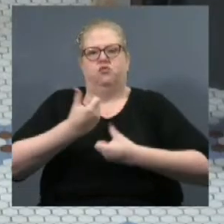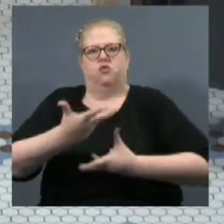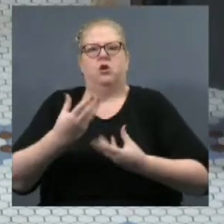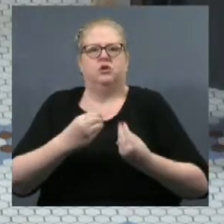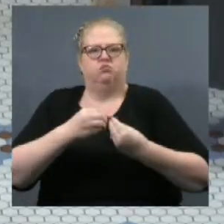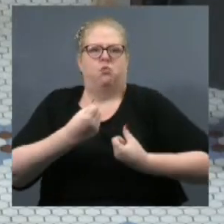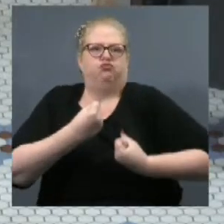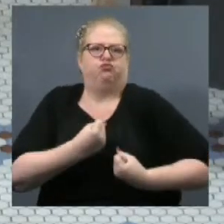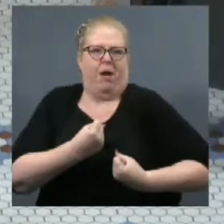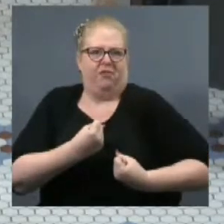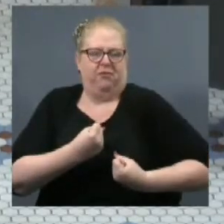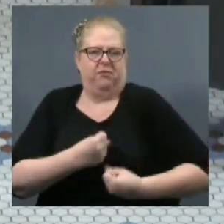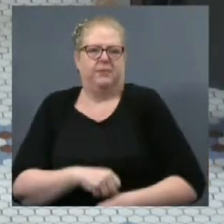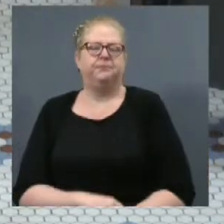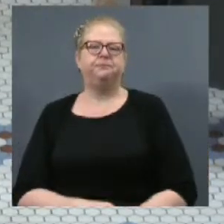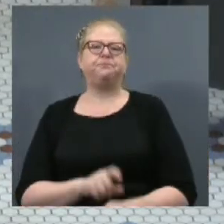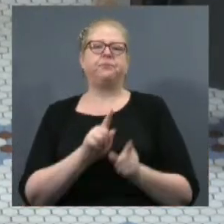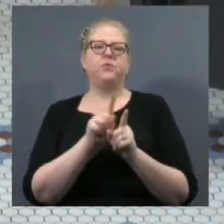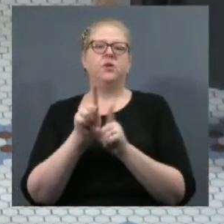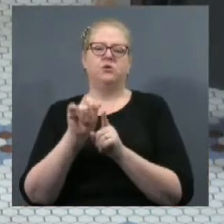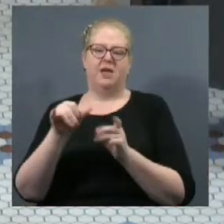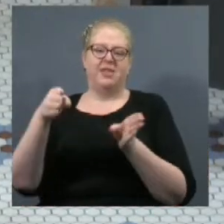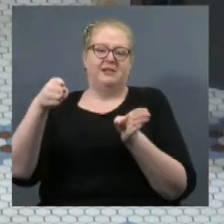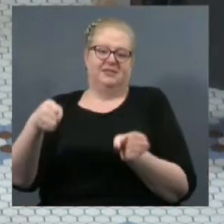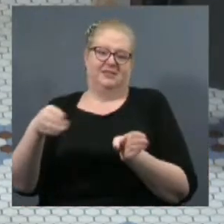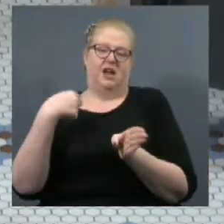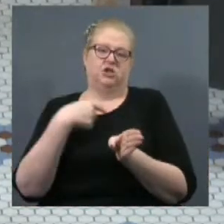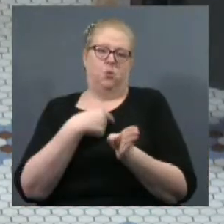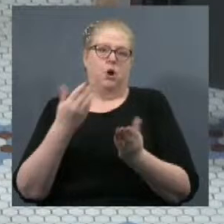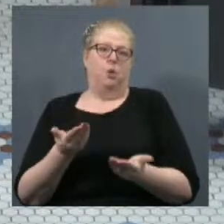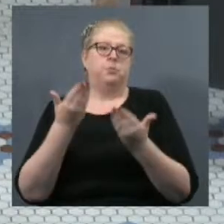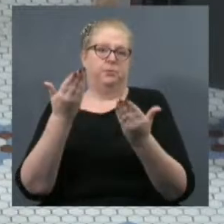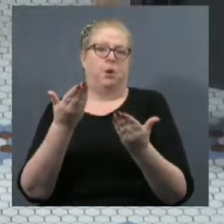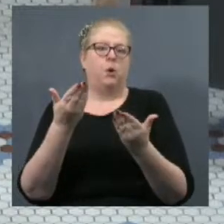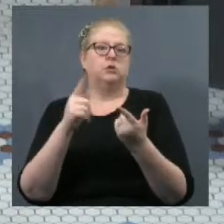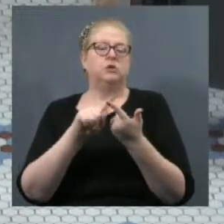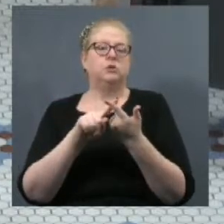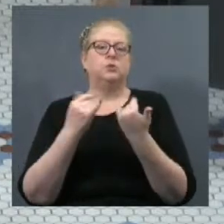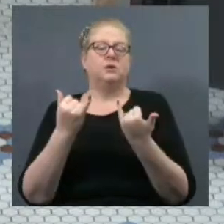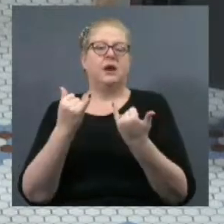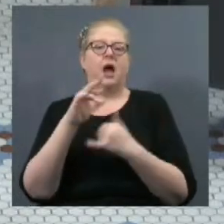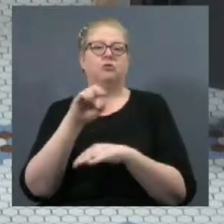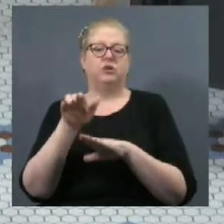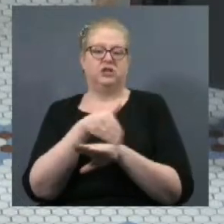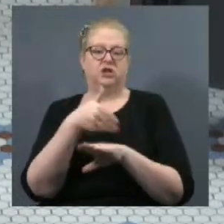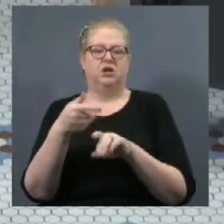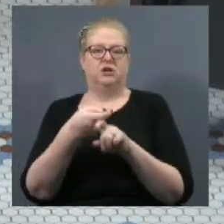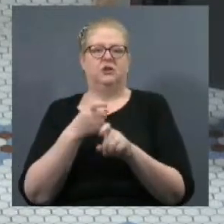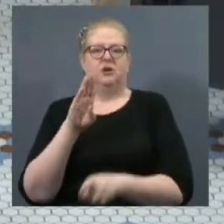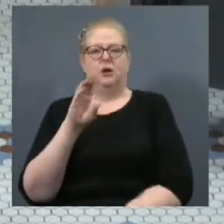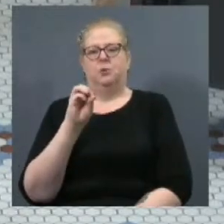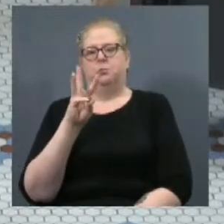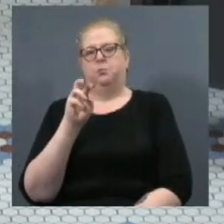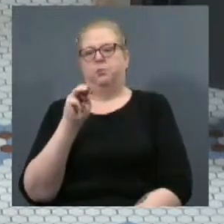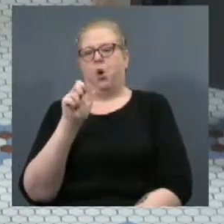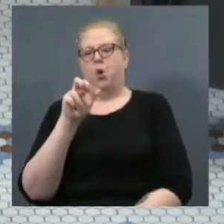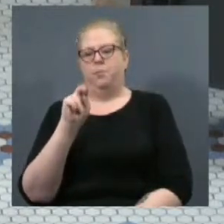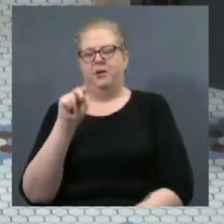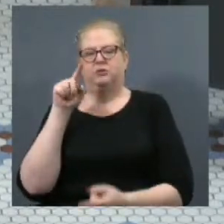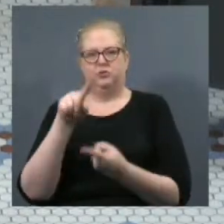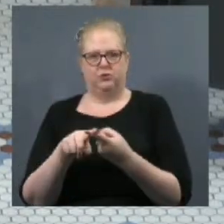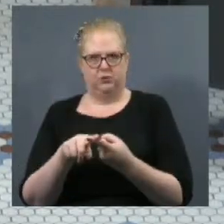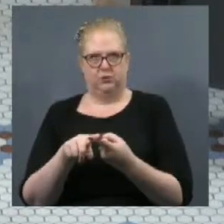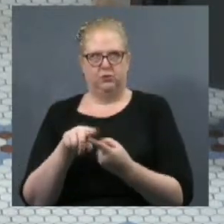we've proposed to resurface with this additional money from Bowman on Chenal Parkway, from Bowman